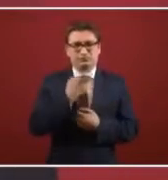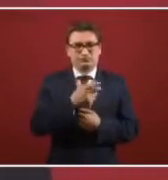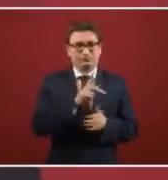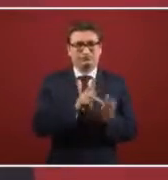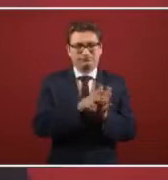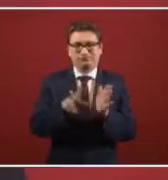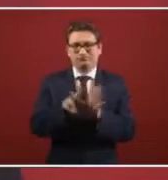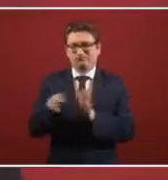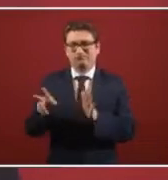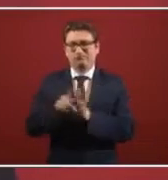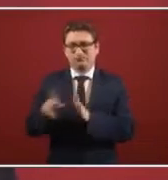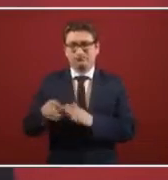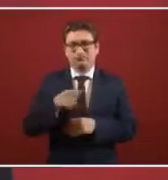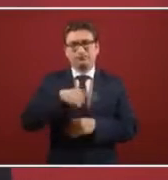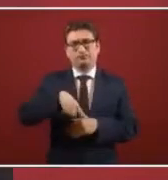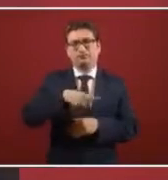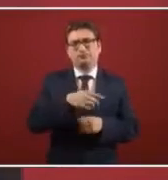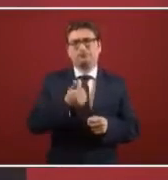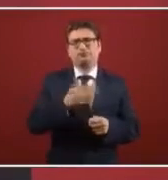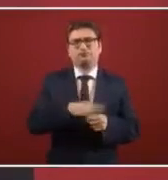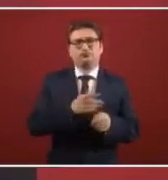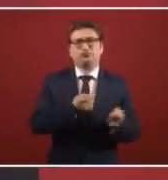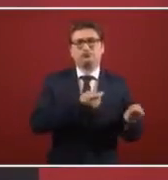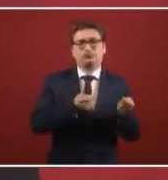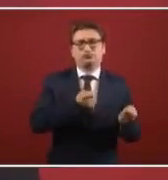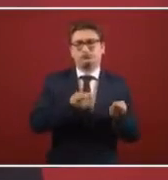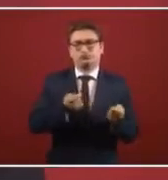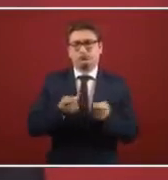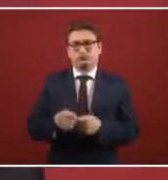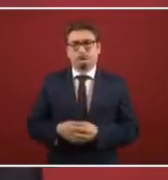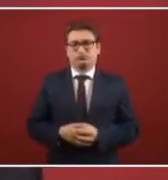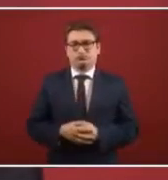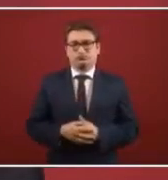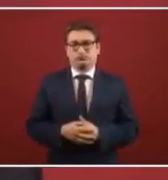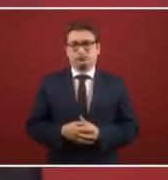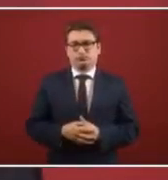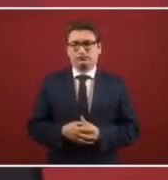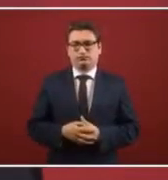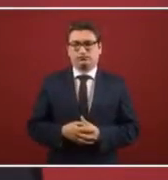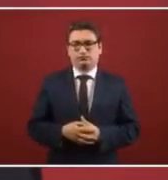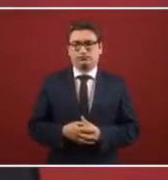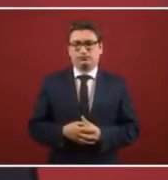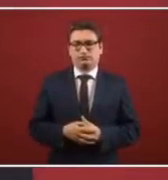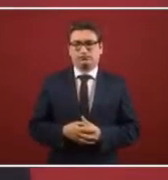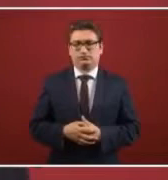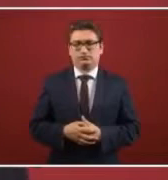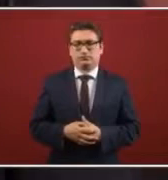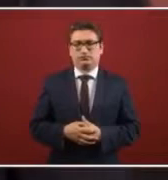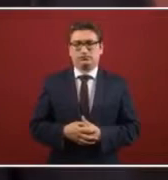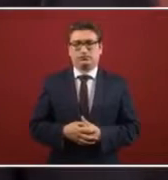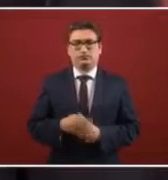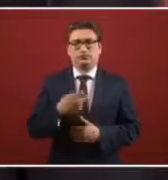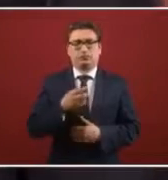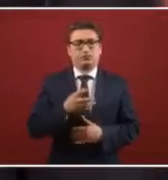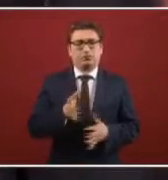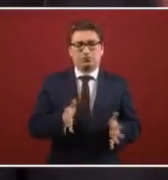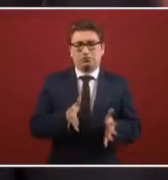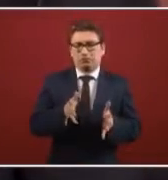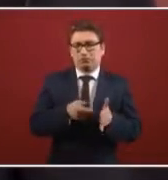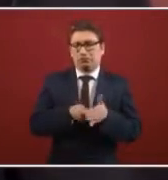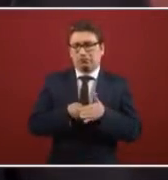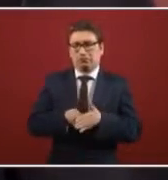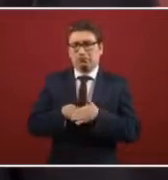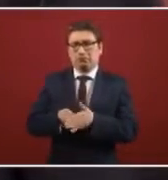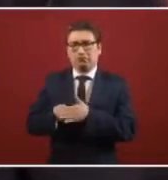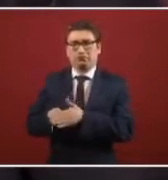That's the que periodics, administra the newspapers that's being administered by el conflicto, the conflict.